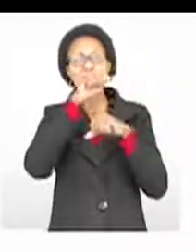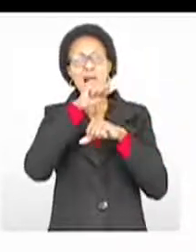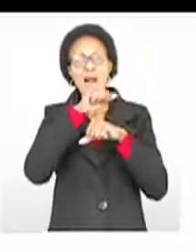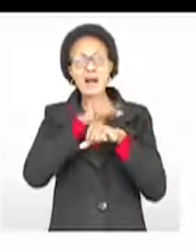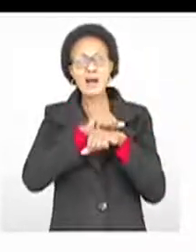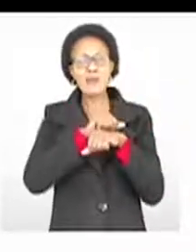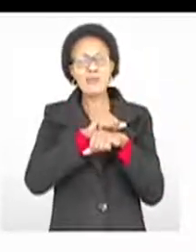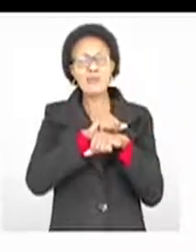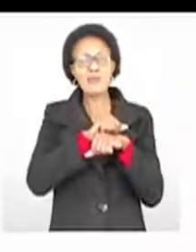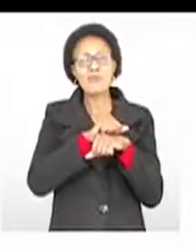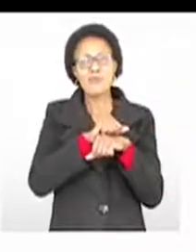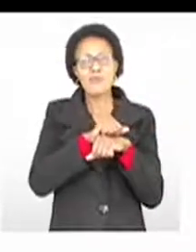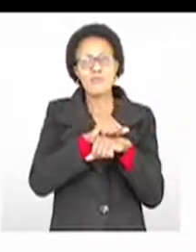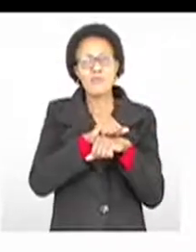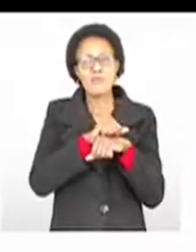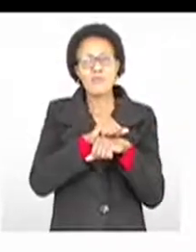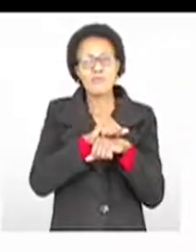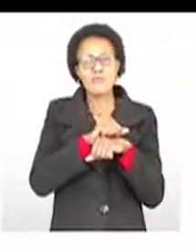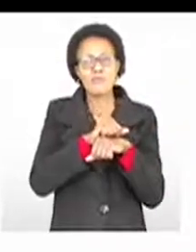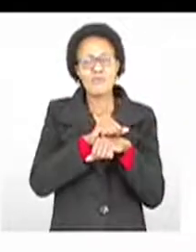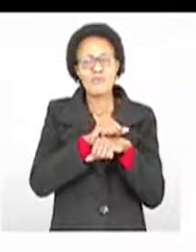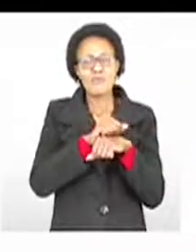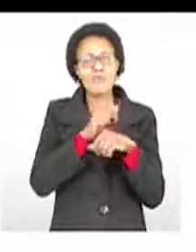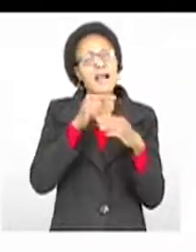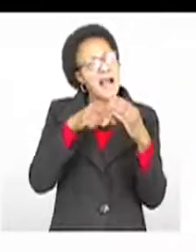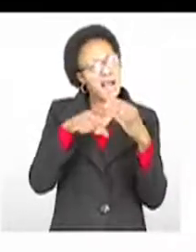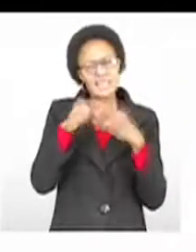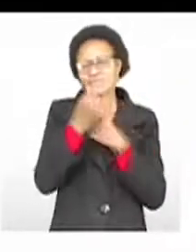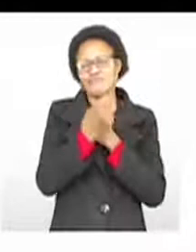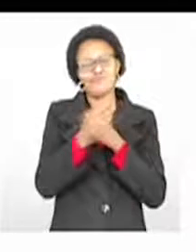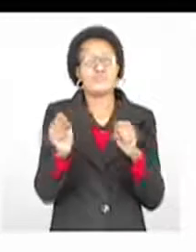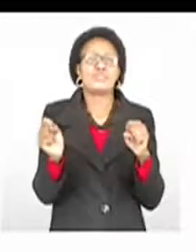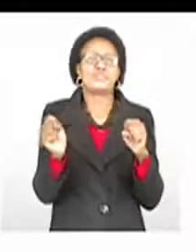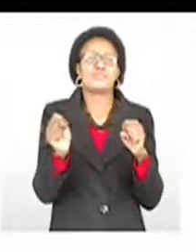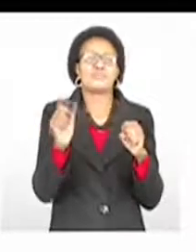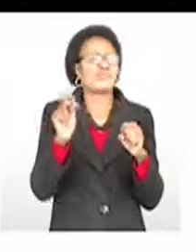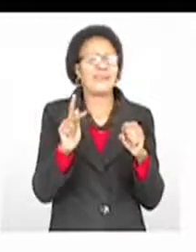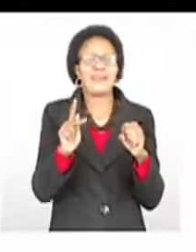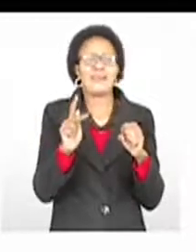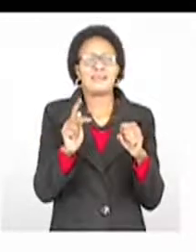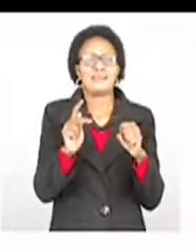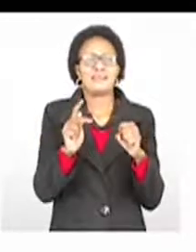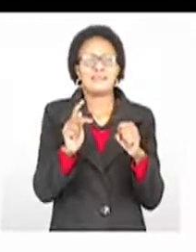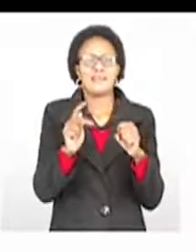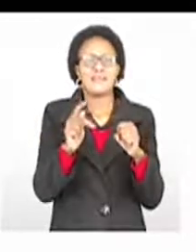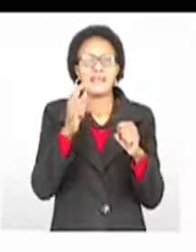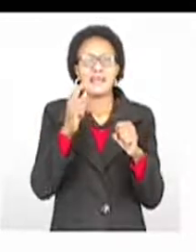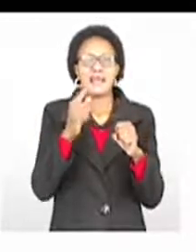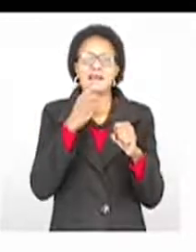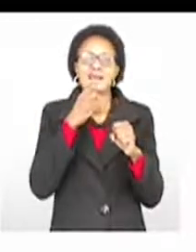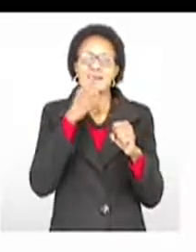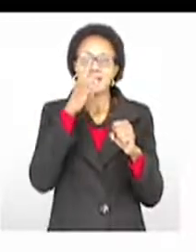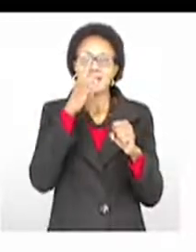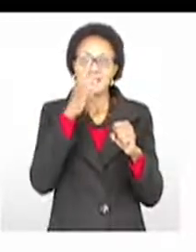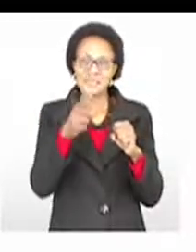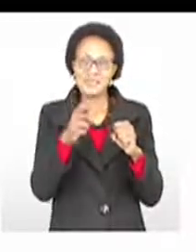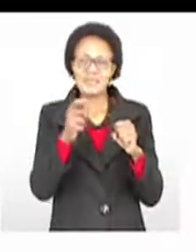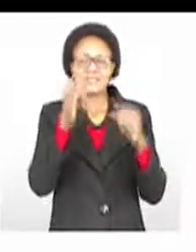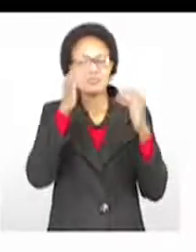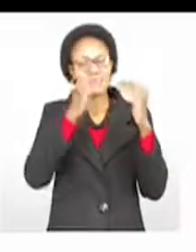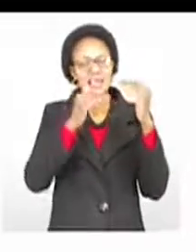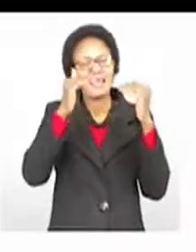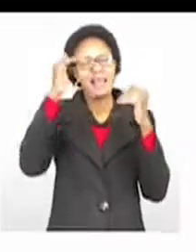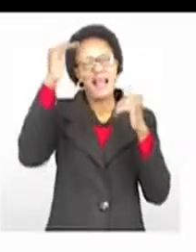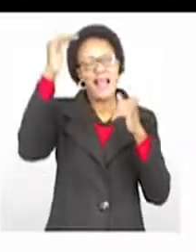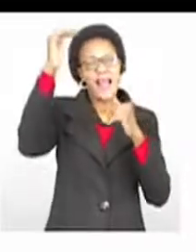ball. And we cannot use outside again. So our answer must be high. I'd like